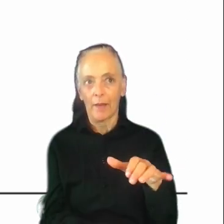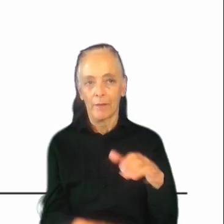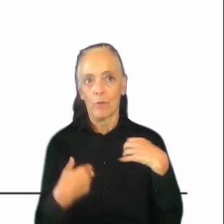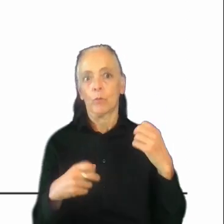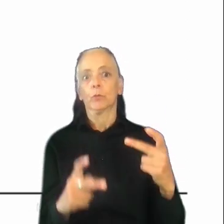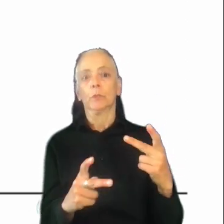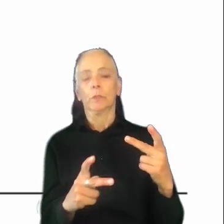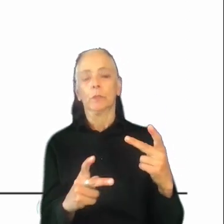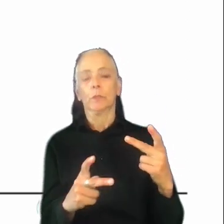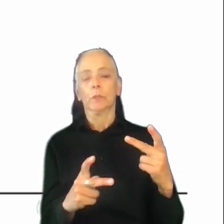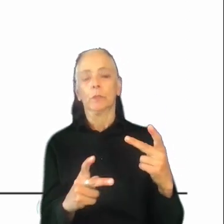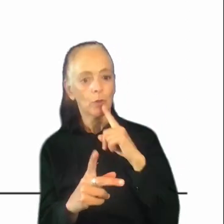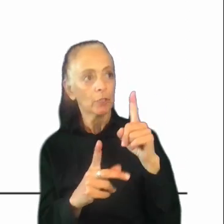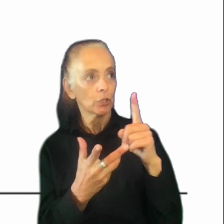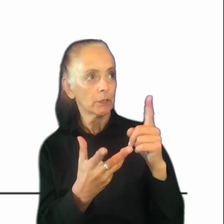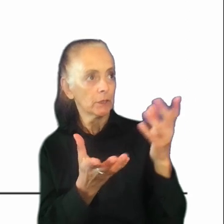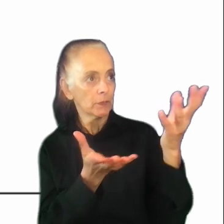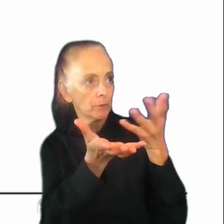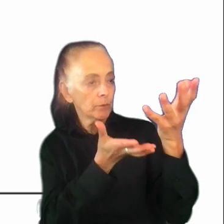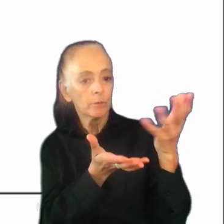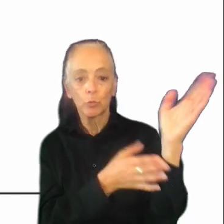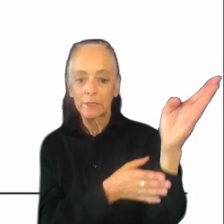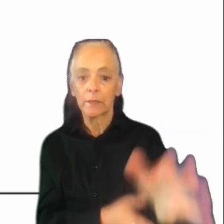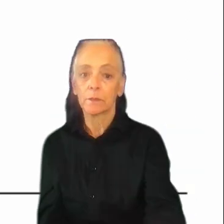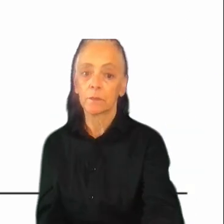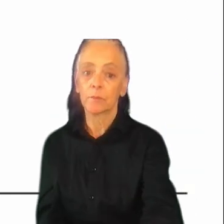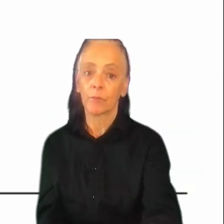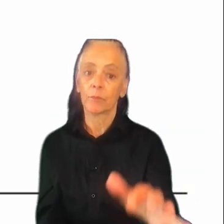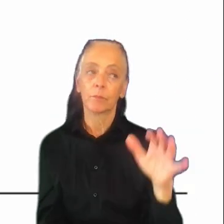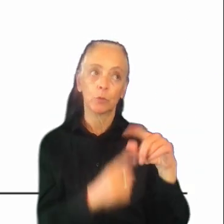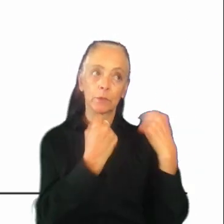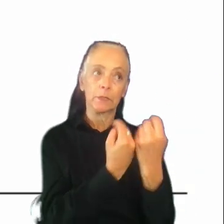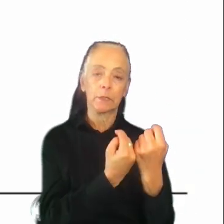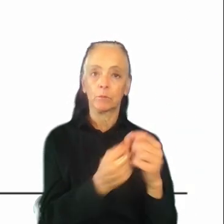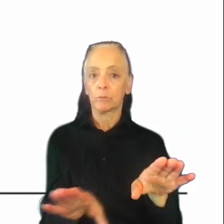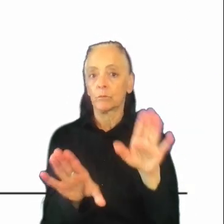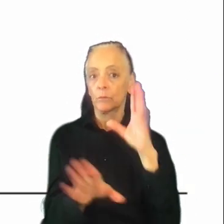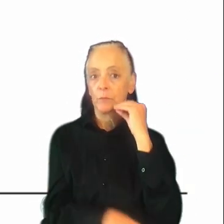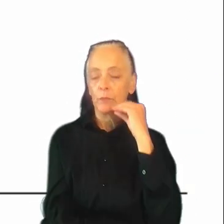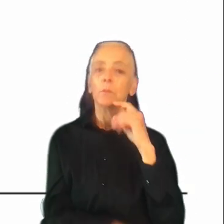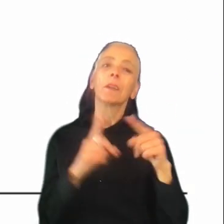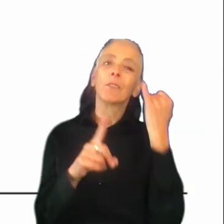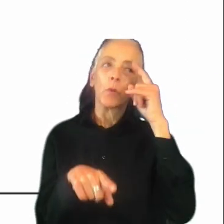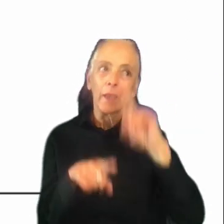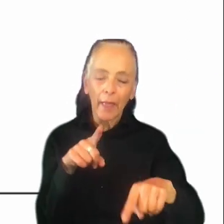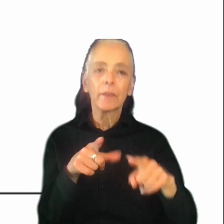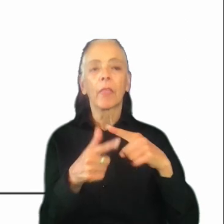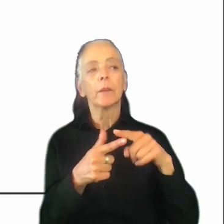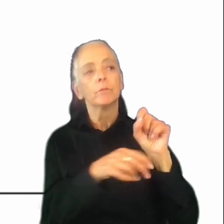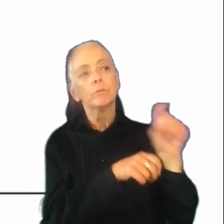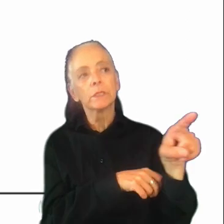it to the team is good experience you can talk about interviews but if not sending it to them by email the